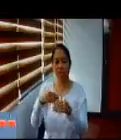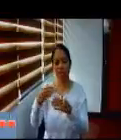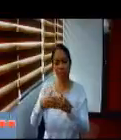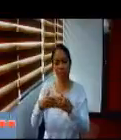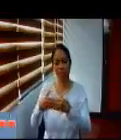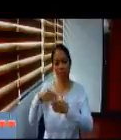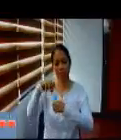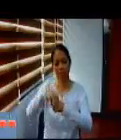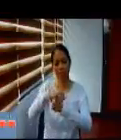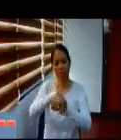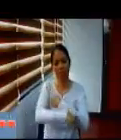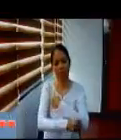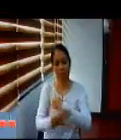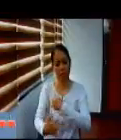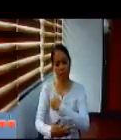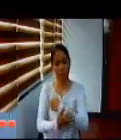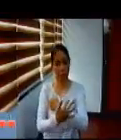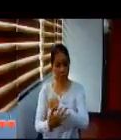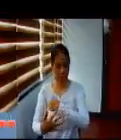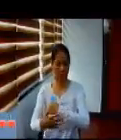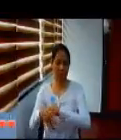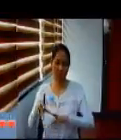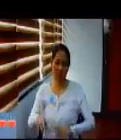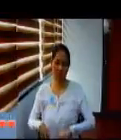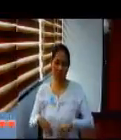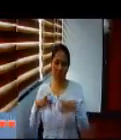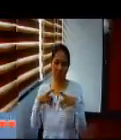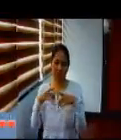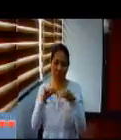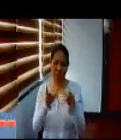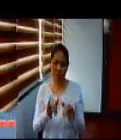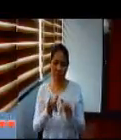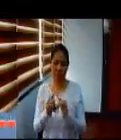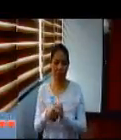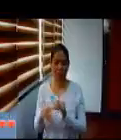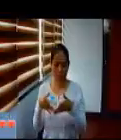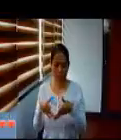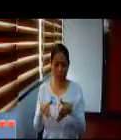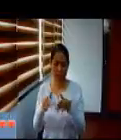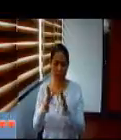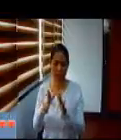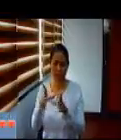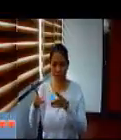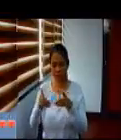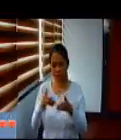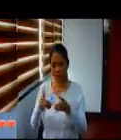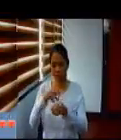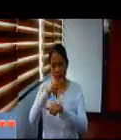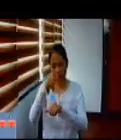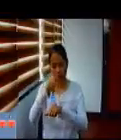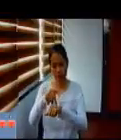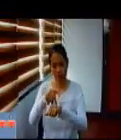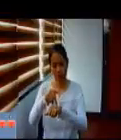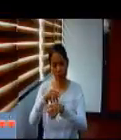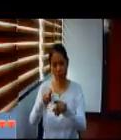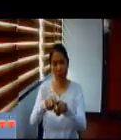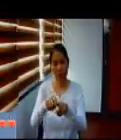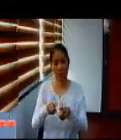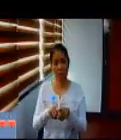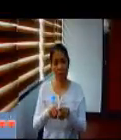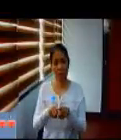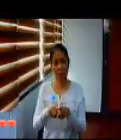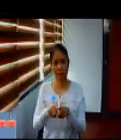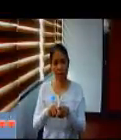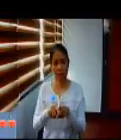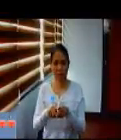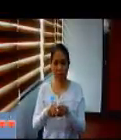of the population would be in the coastlines. Let me also describe the Philippines as being the